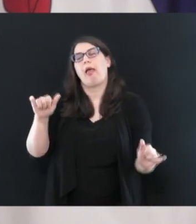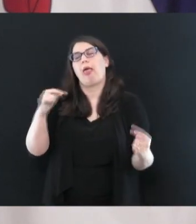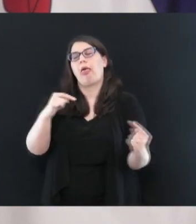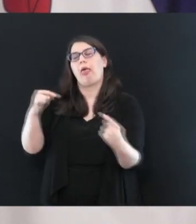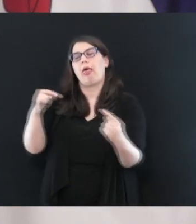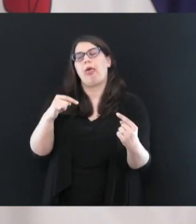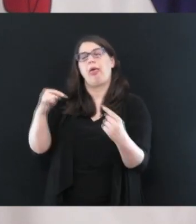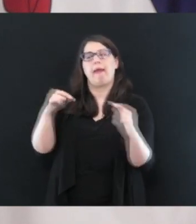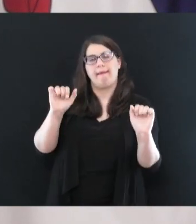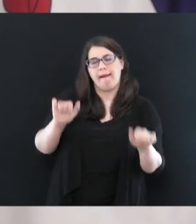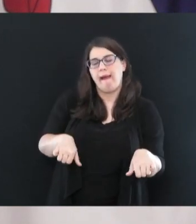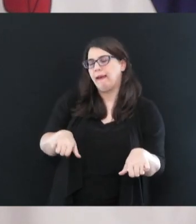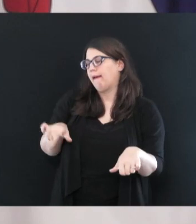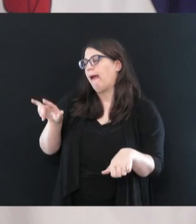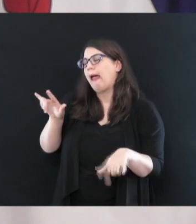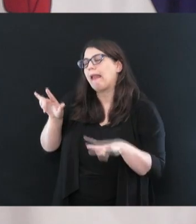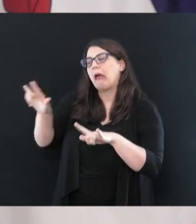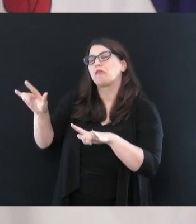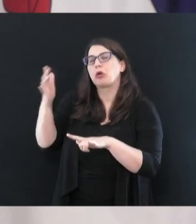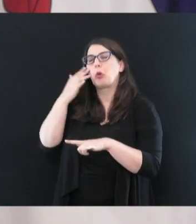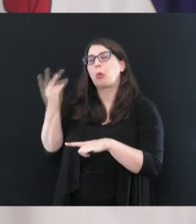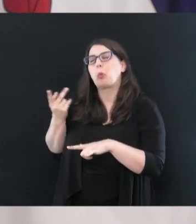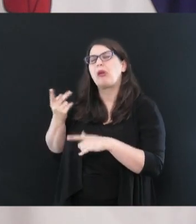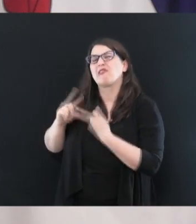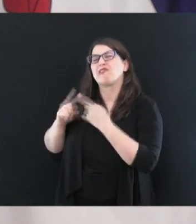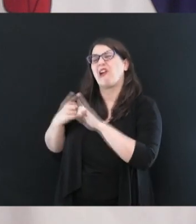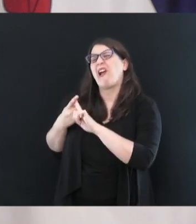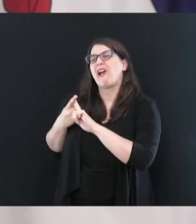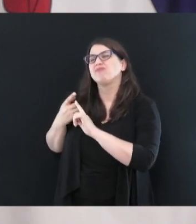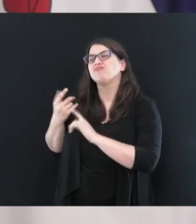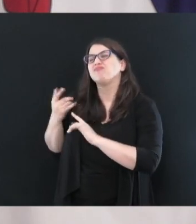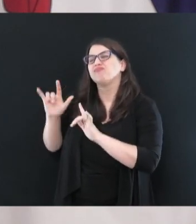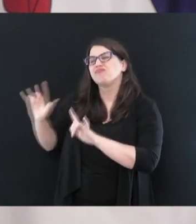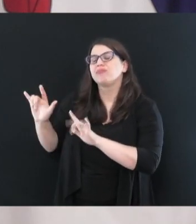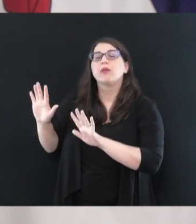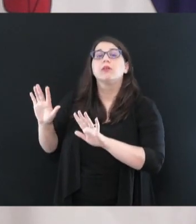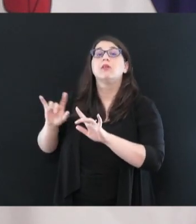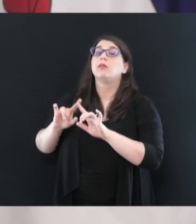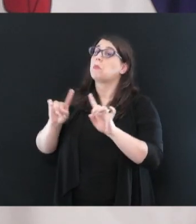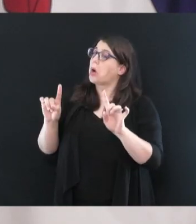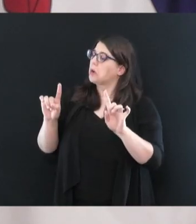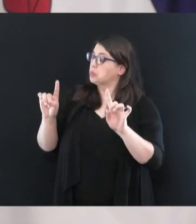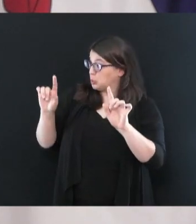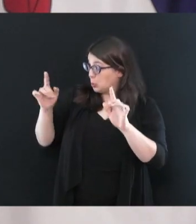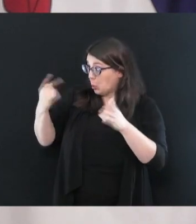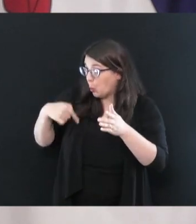to death and we're friends, but we could have a real discussion